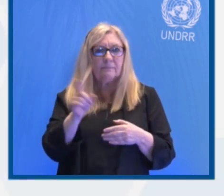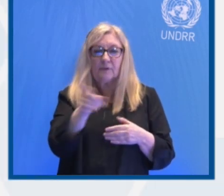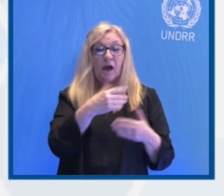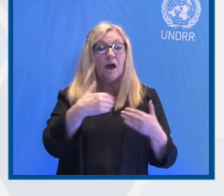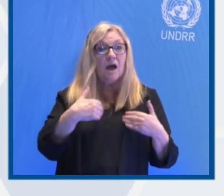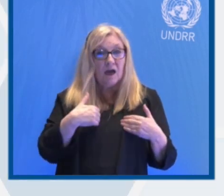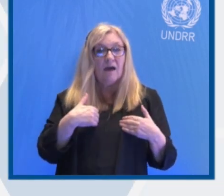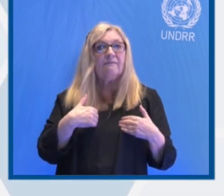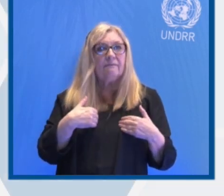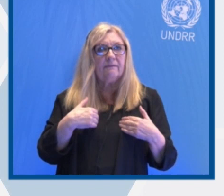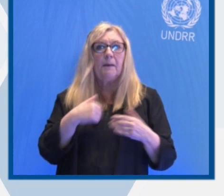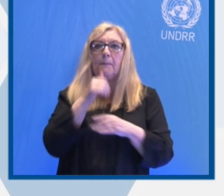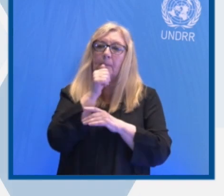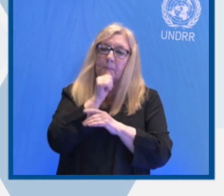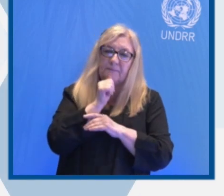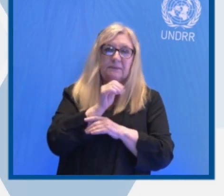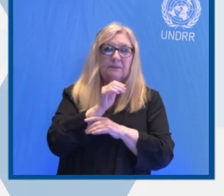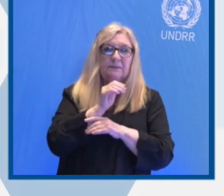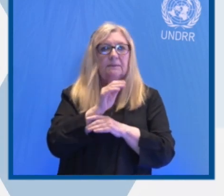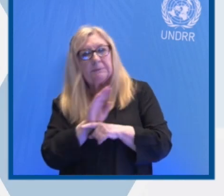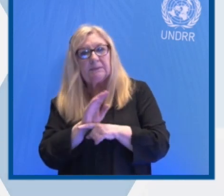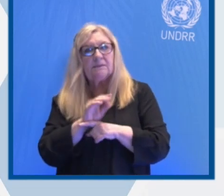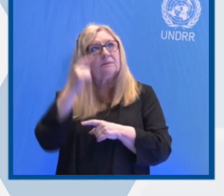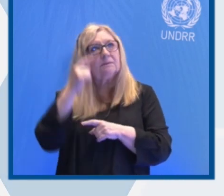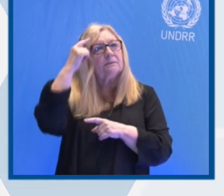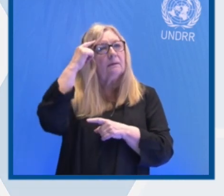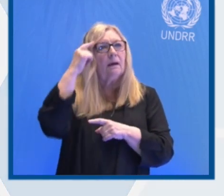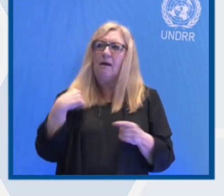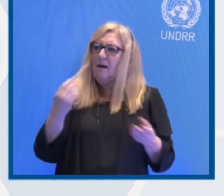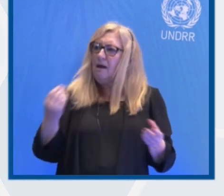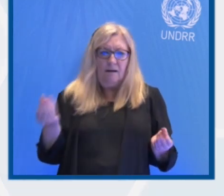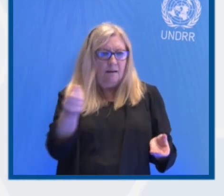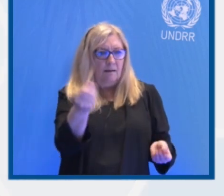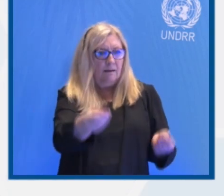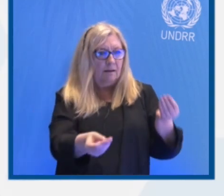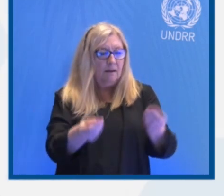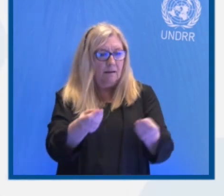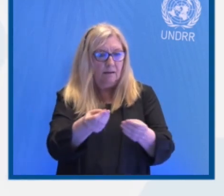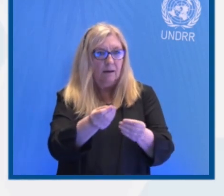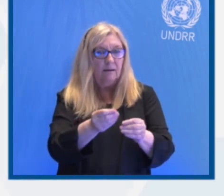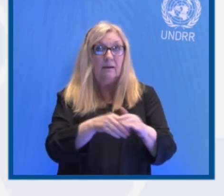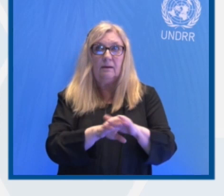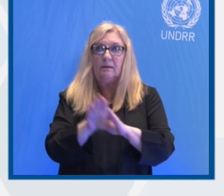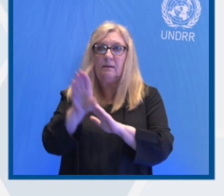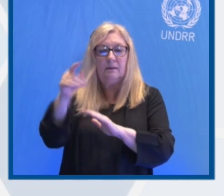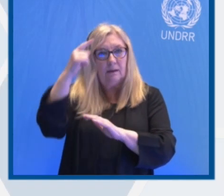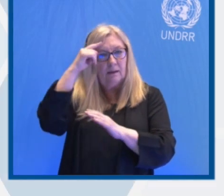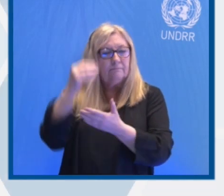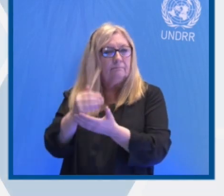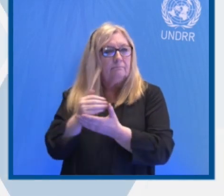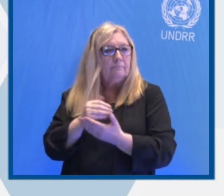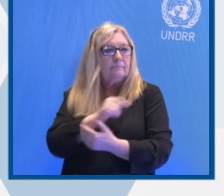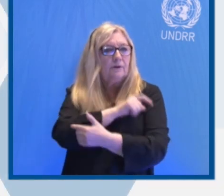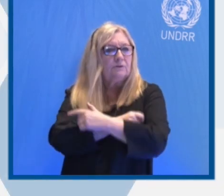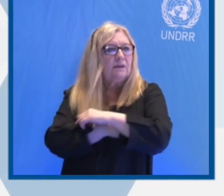from the private sector to invest in building resiliency into the communities that we live in and